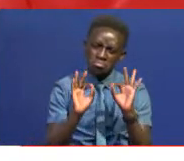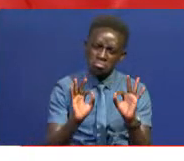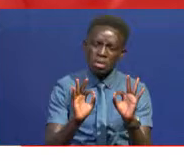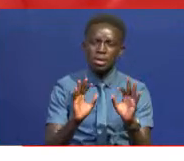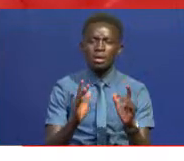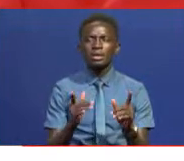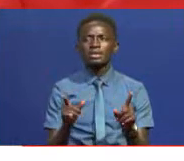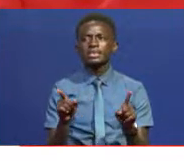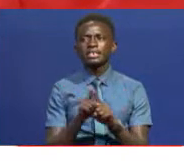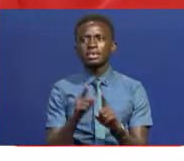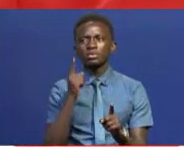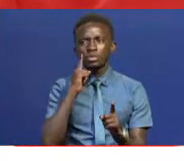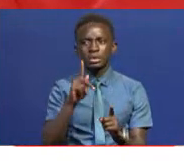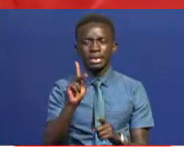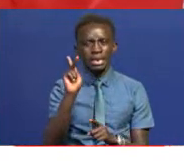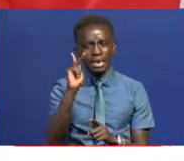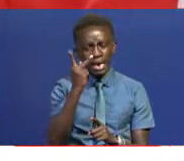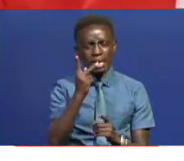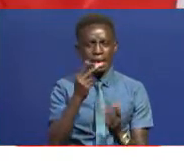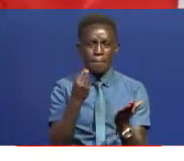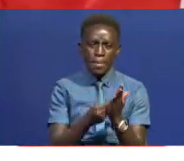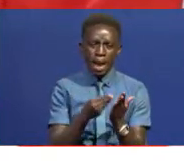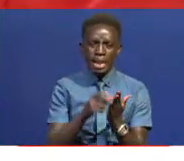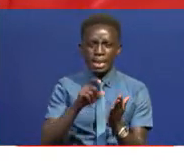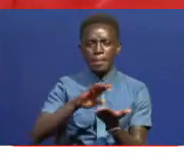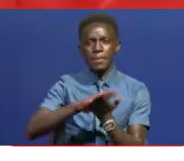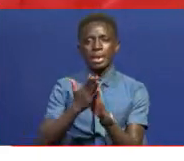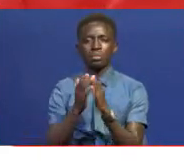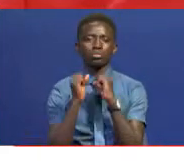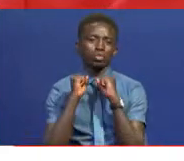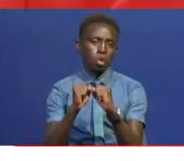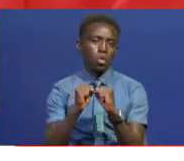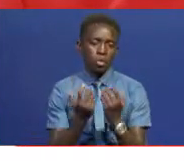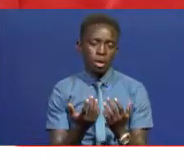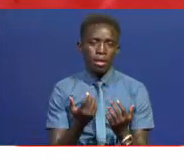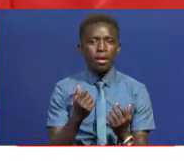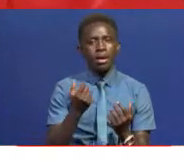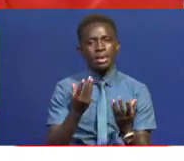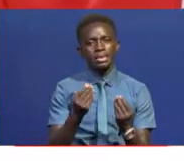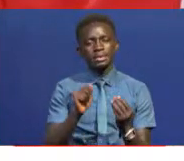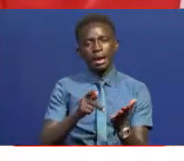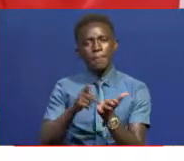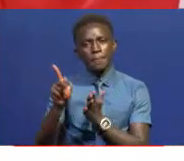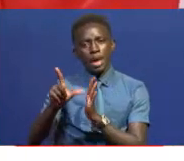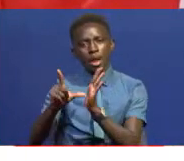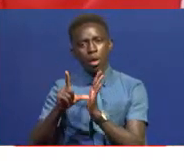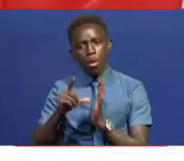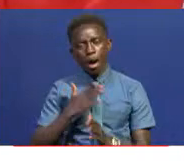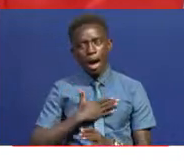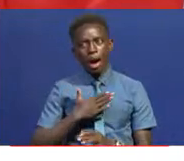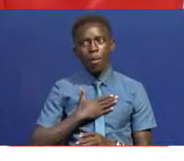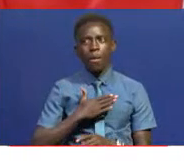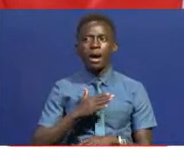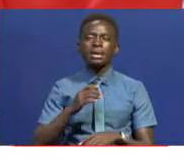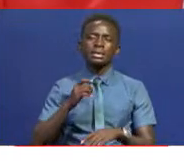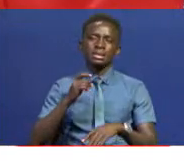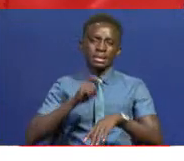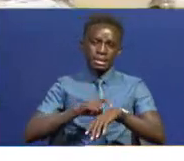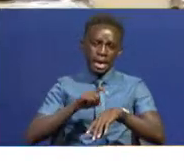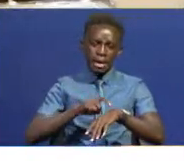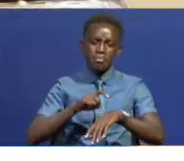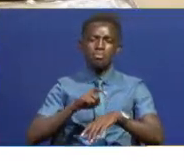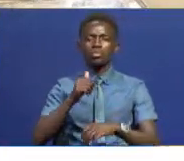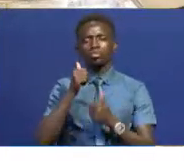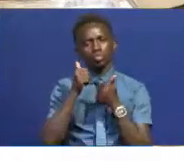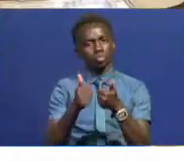and the Kenya shillings become stronger so that we can be able to even pay our loans in good time and get sufficient profits.